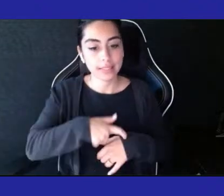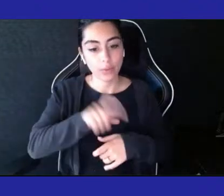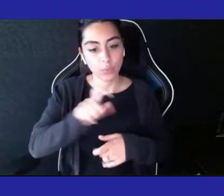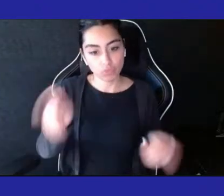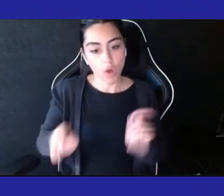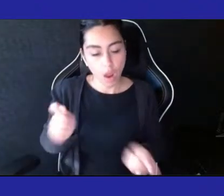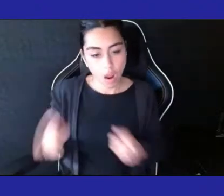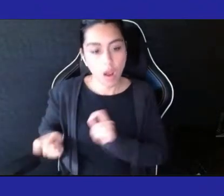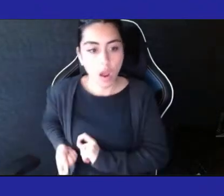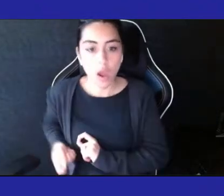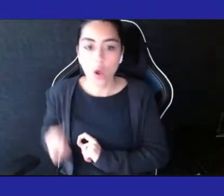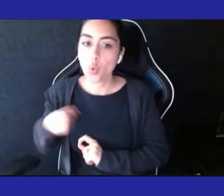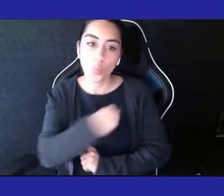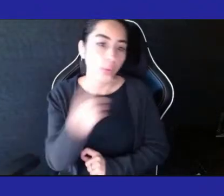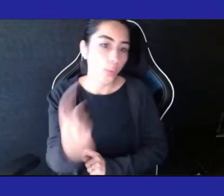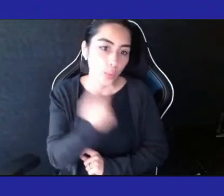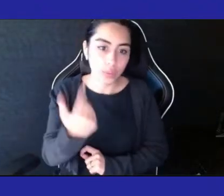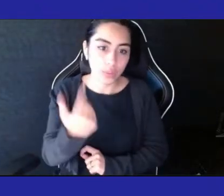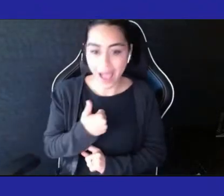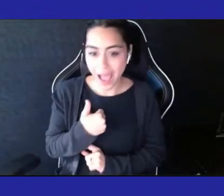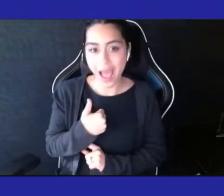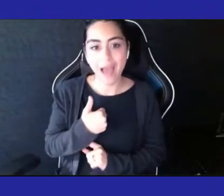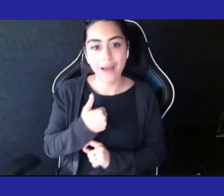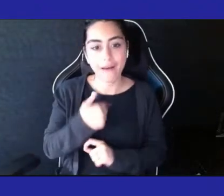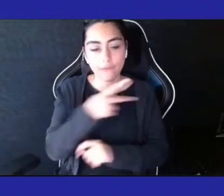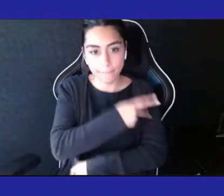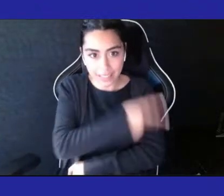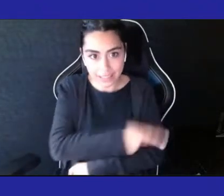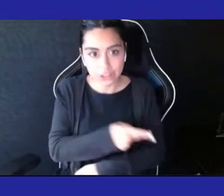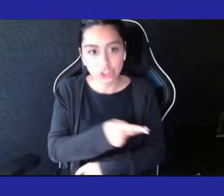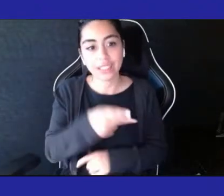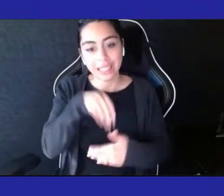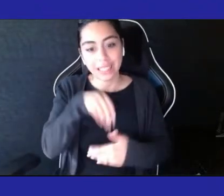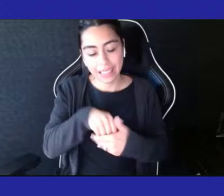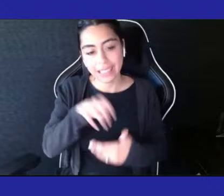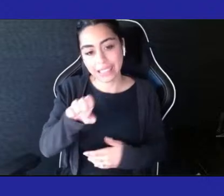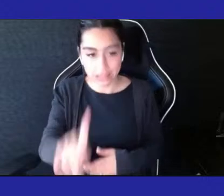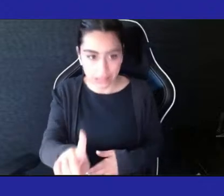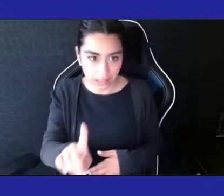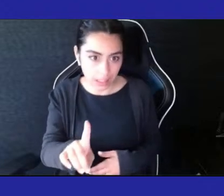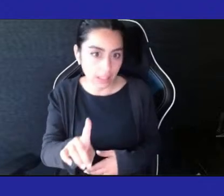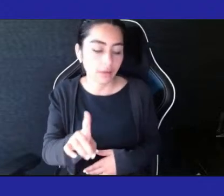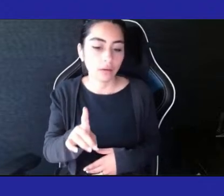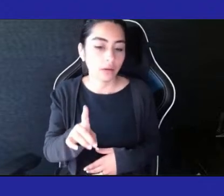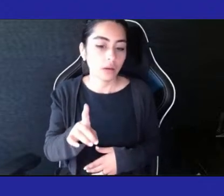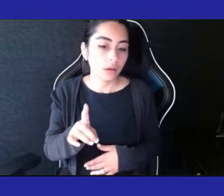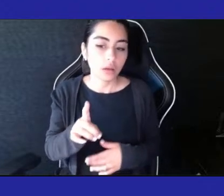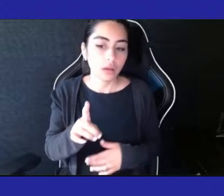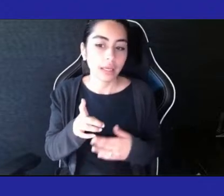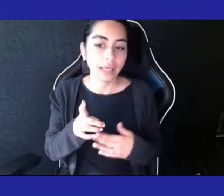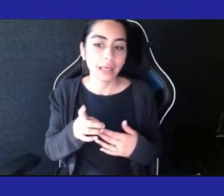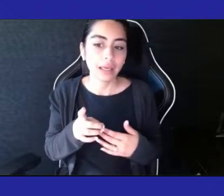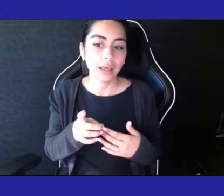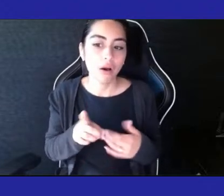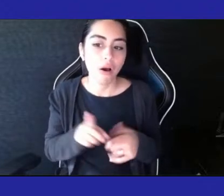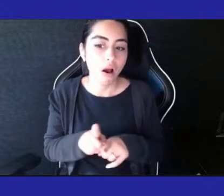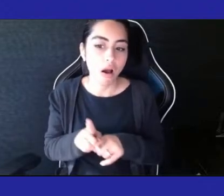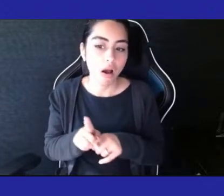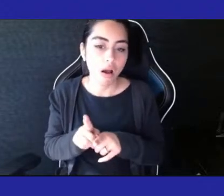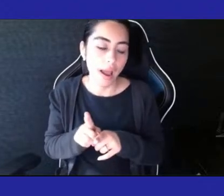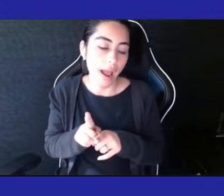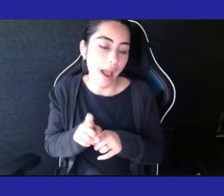in the ED to Yeah. fill the bed. We Right. never, we really, I mean, even the occupancy is an understatement